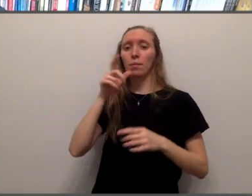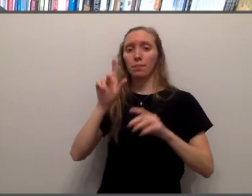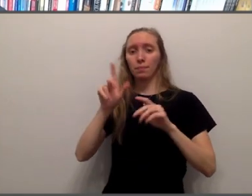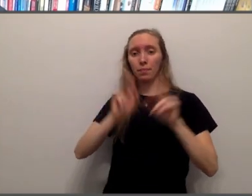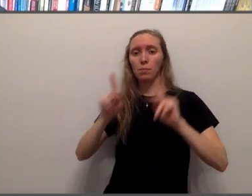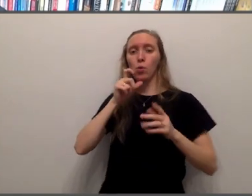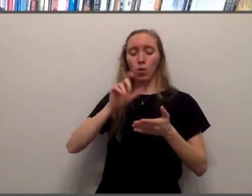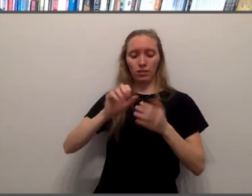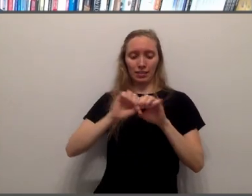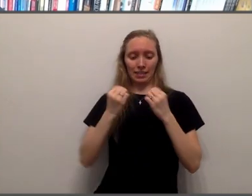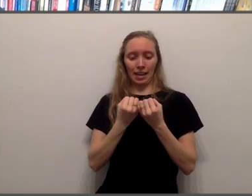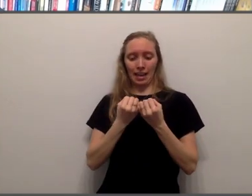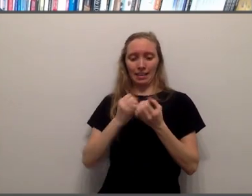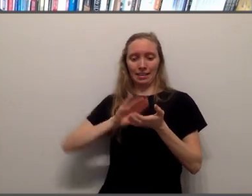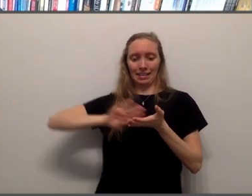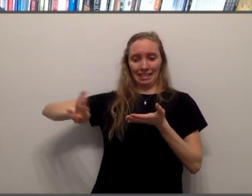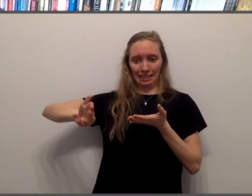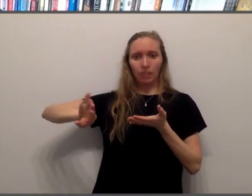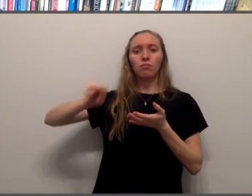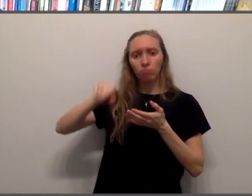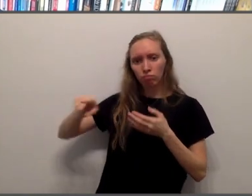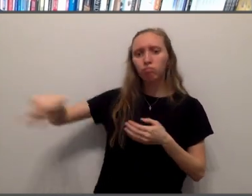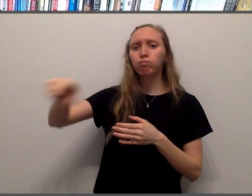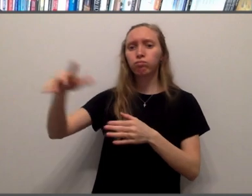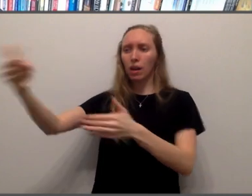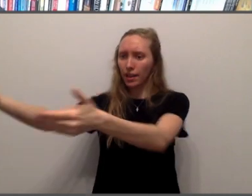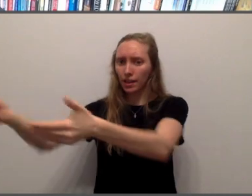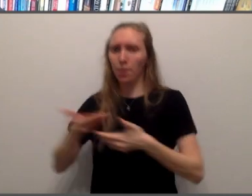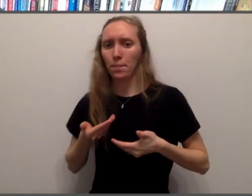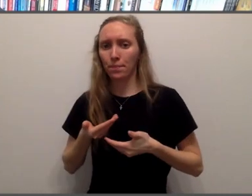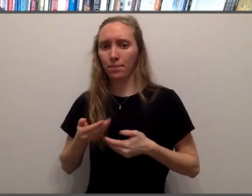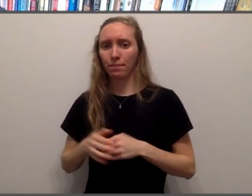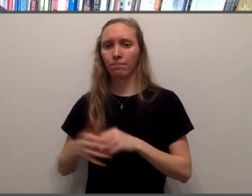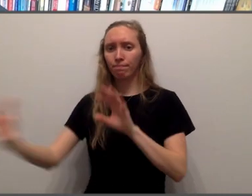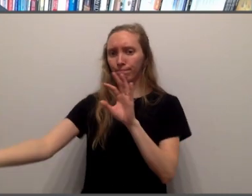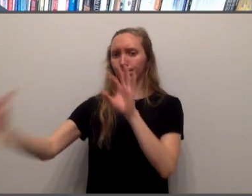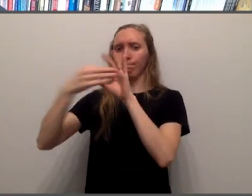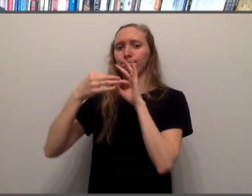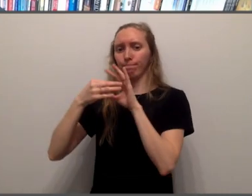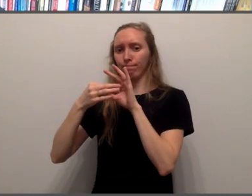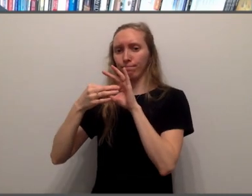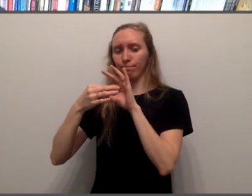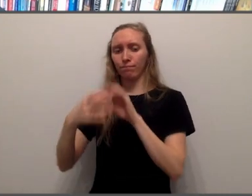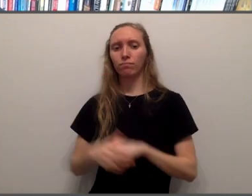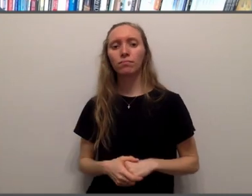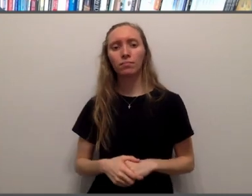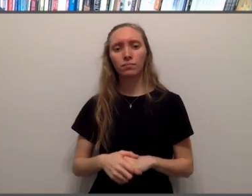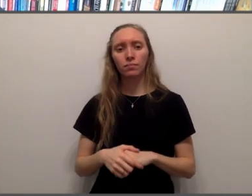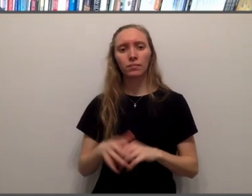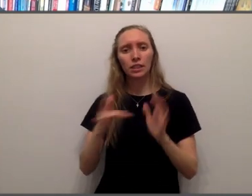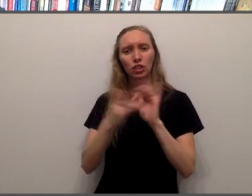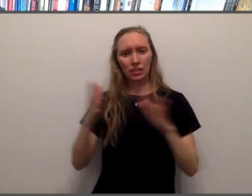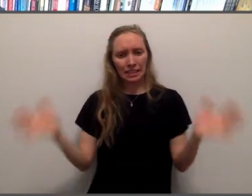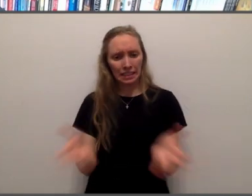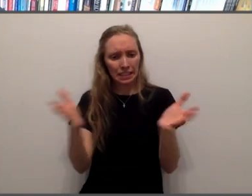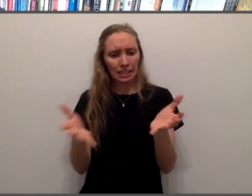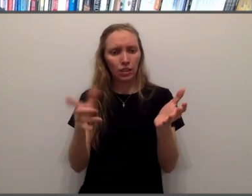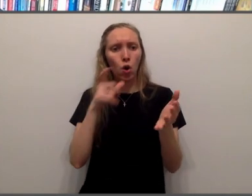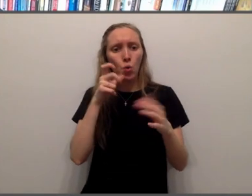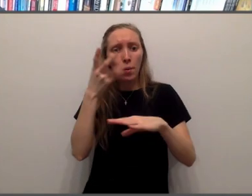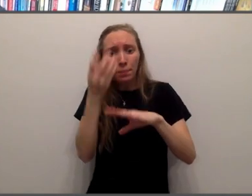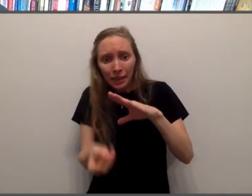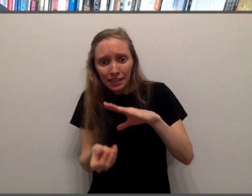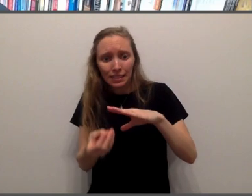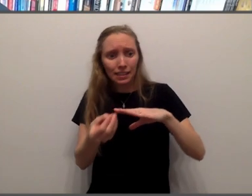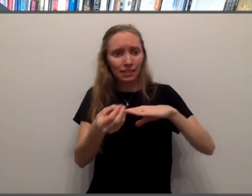being inclusive of those who have been missing from having a seat at the table.